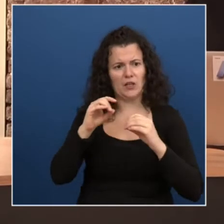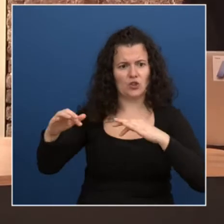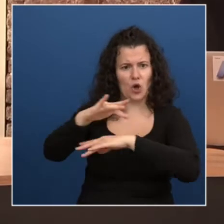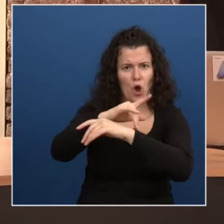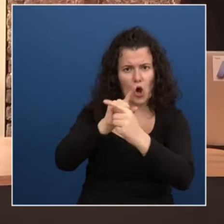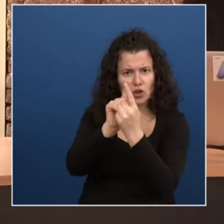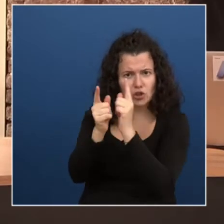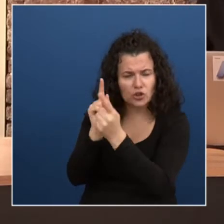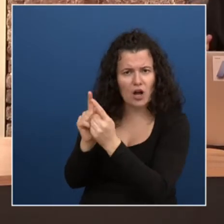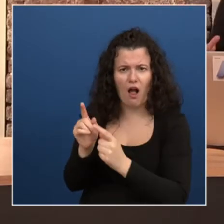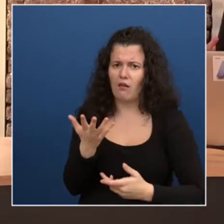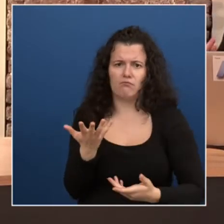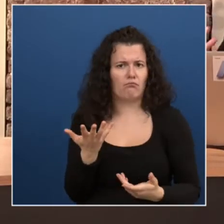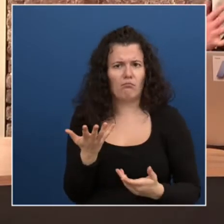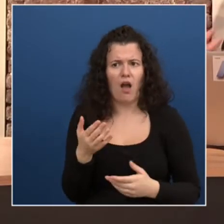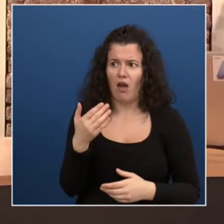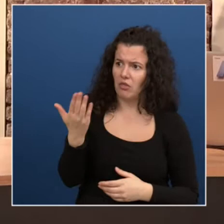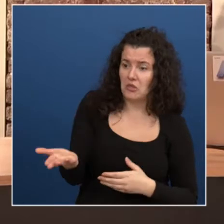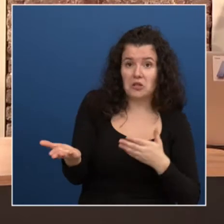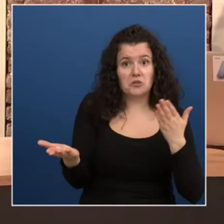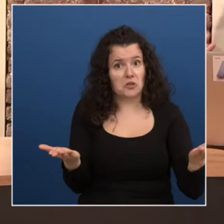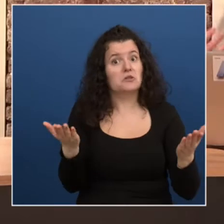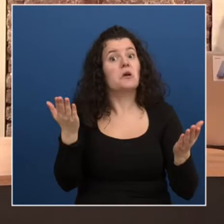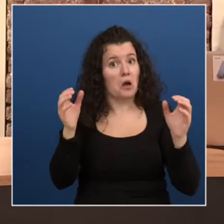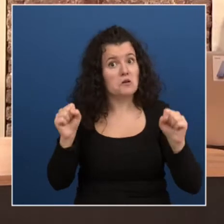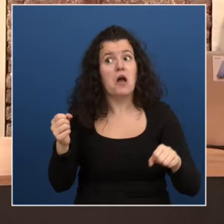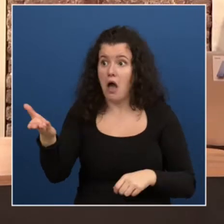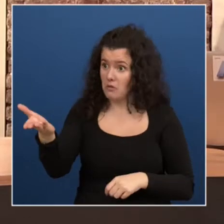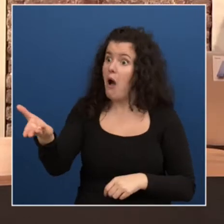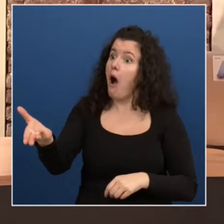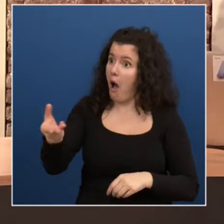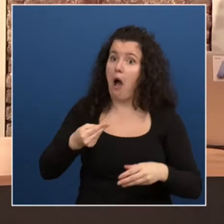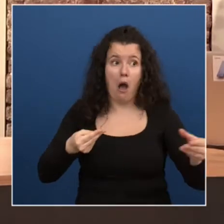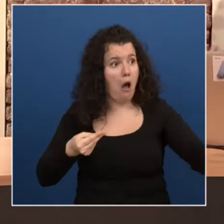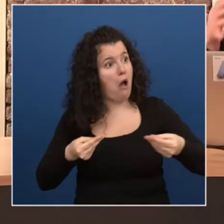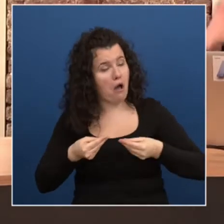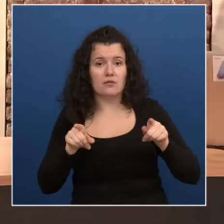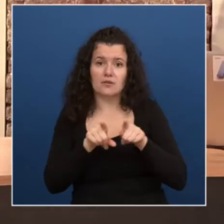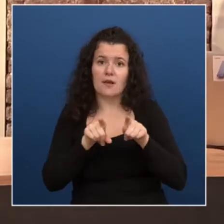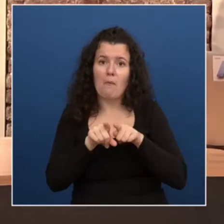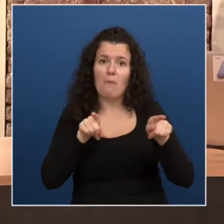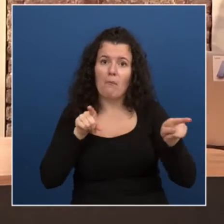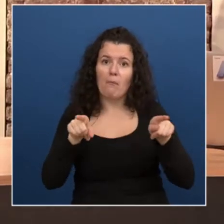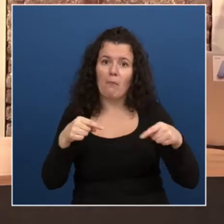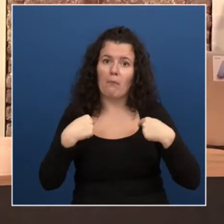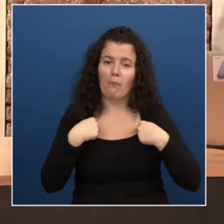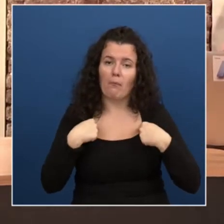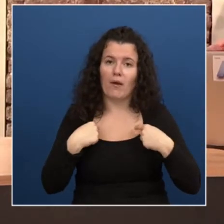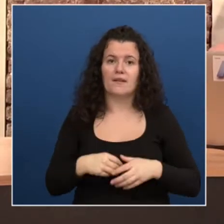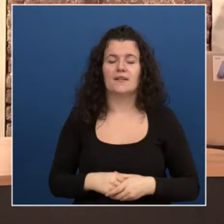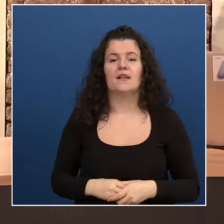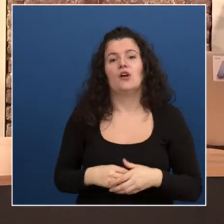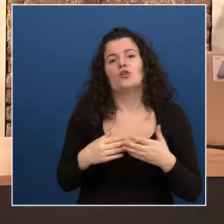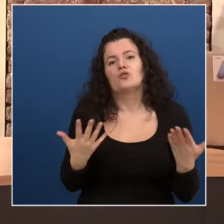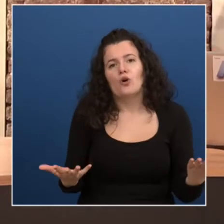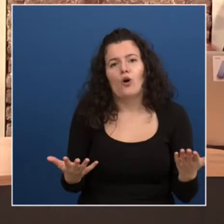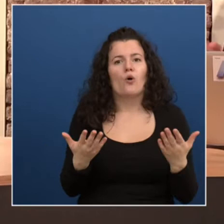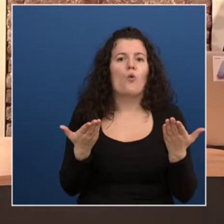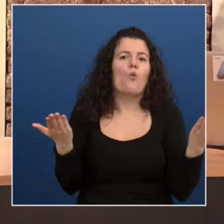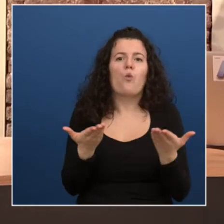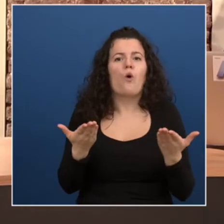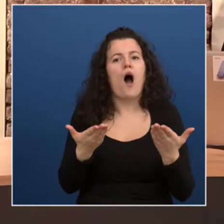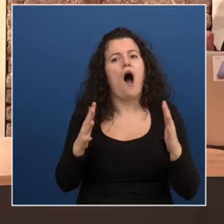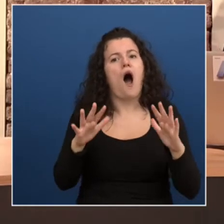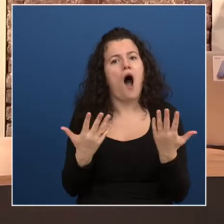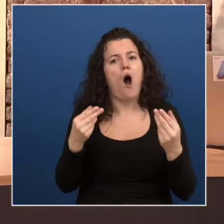So, and we also learned that we need to make choices. We are pre-learned to make choices. Or again, it's not true,